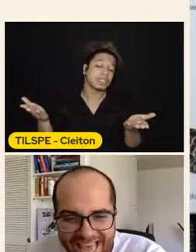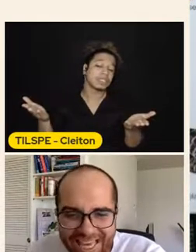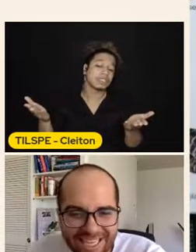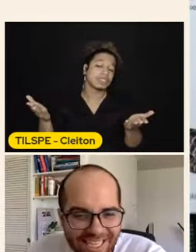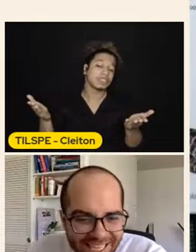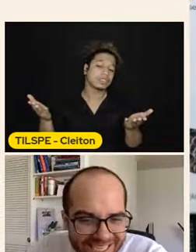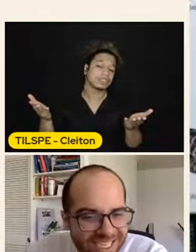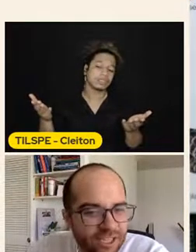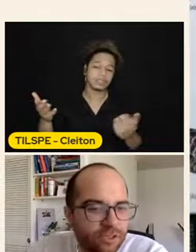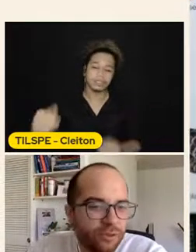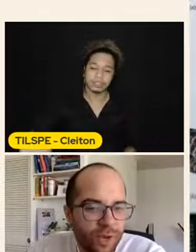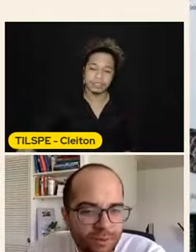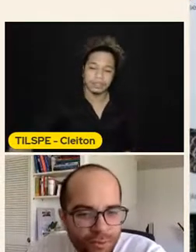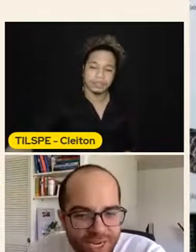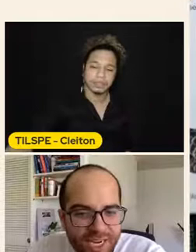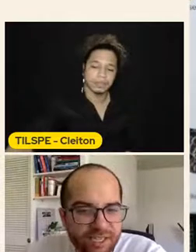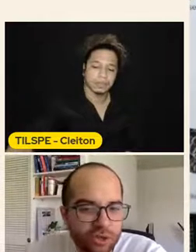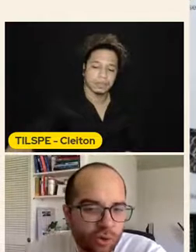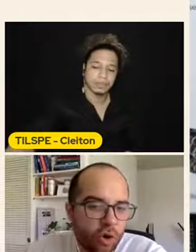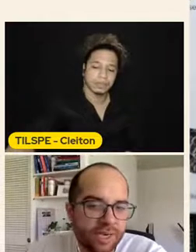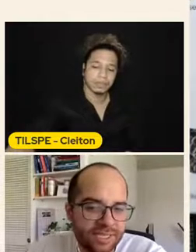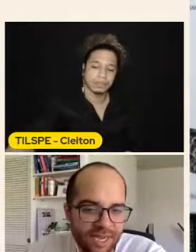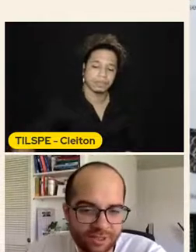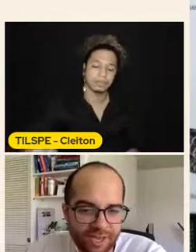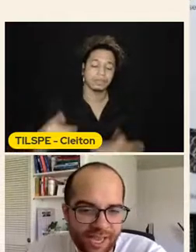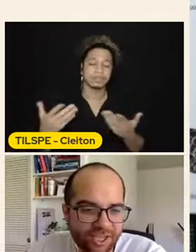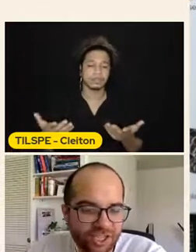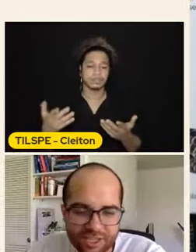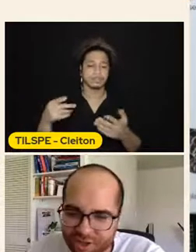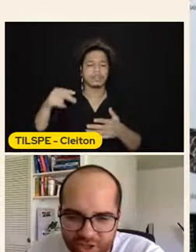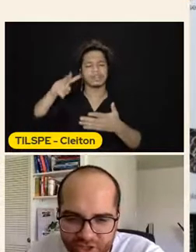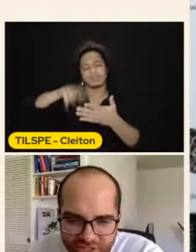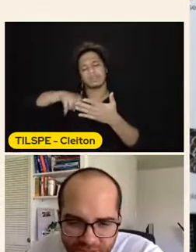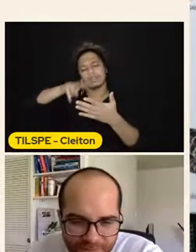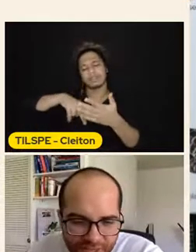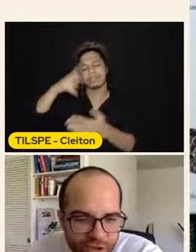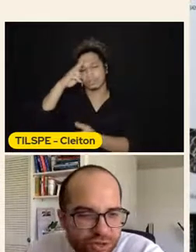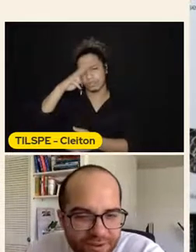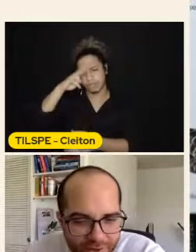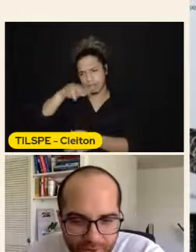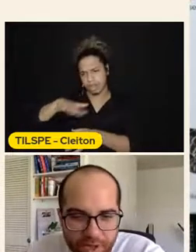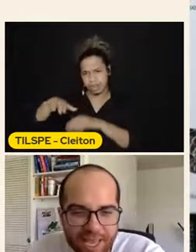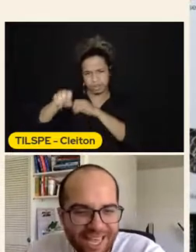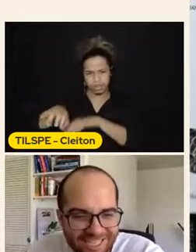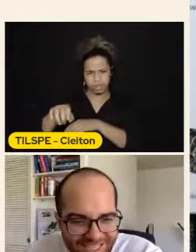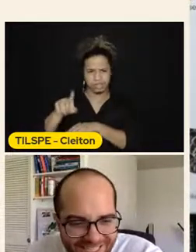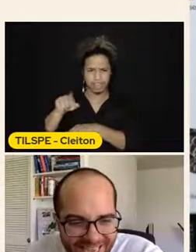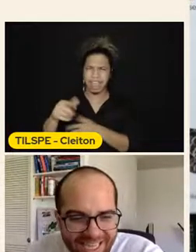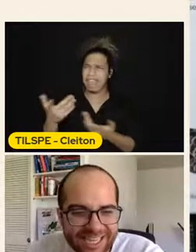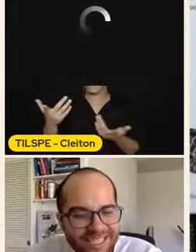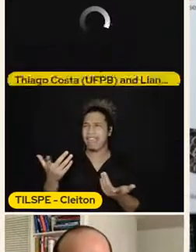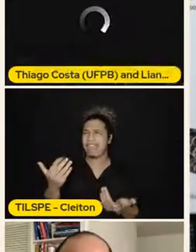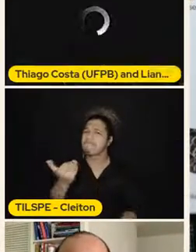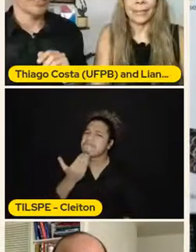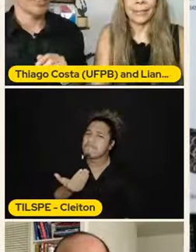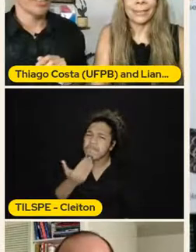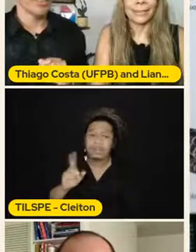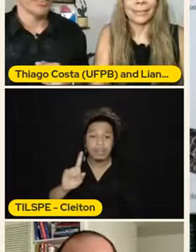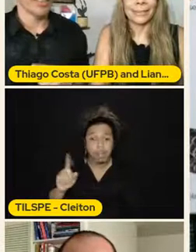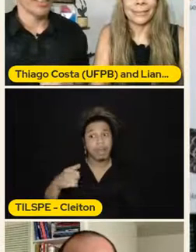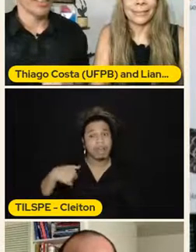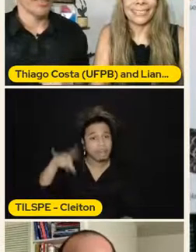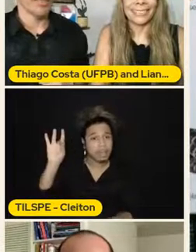making, telling, listening to, and reading stories in education is not just something trivial. It's a deadly